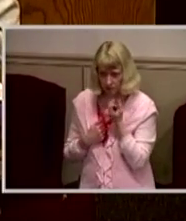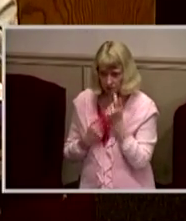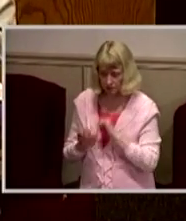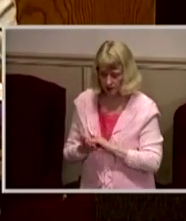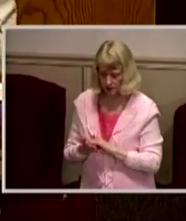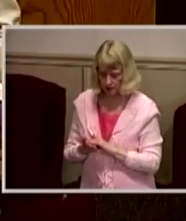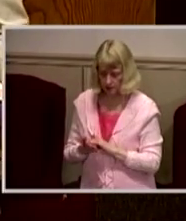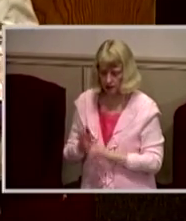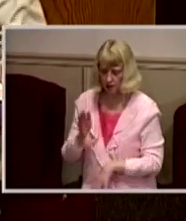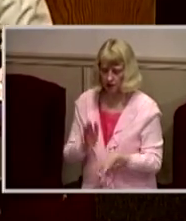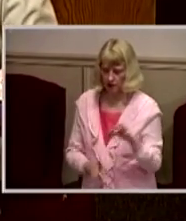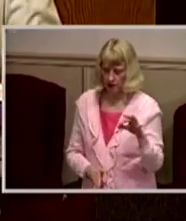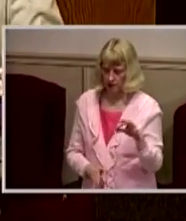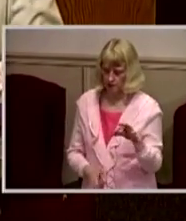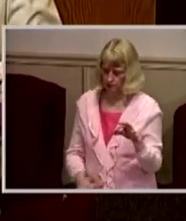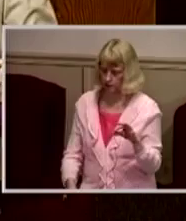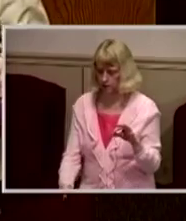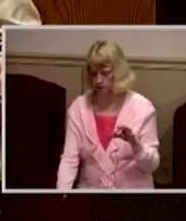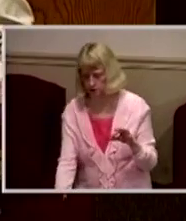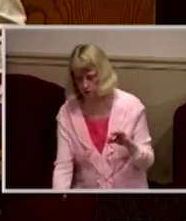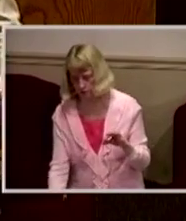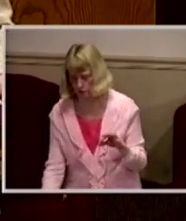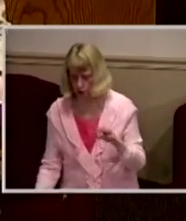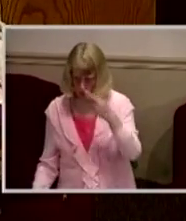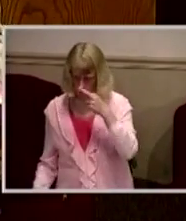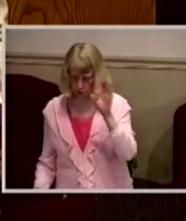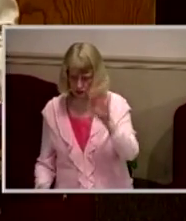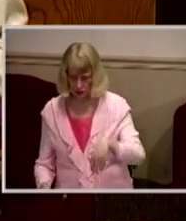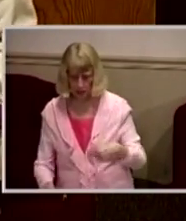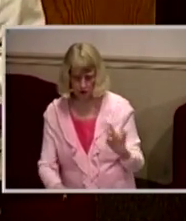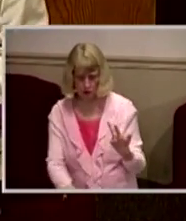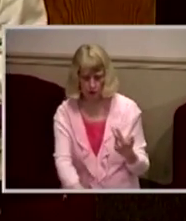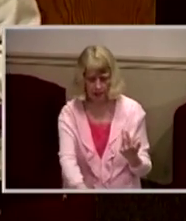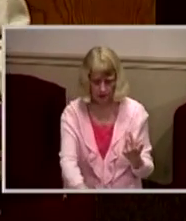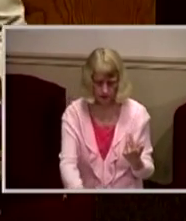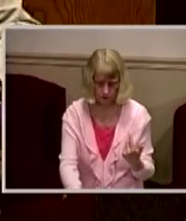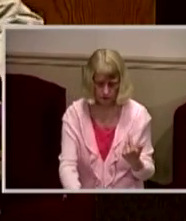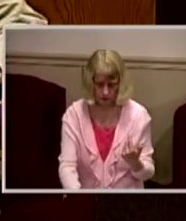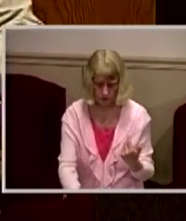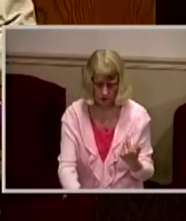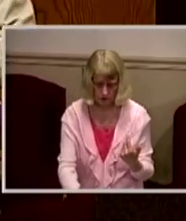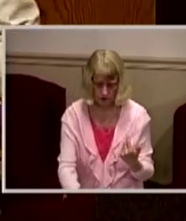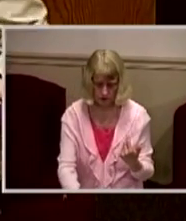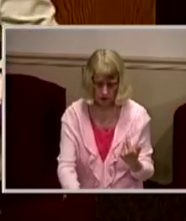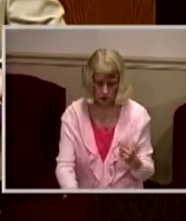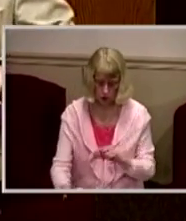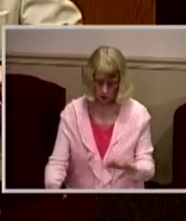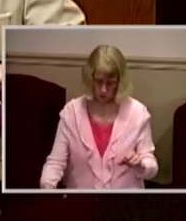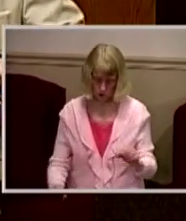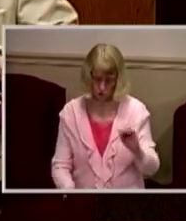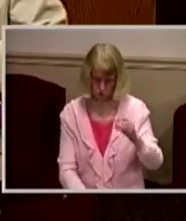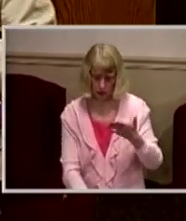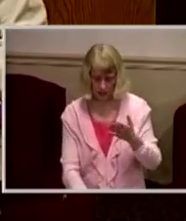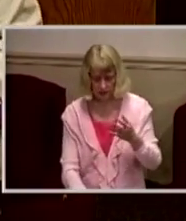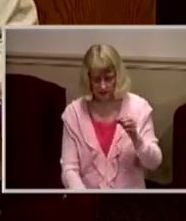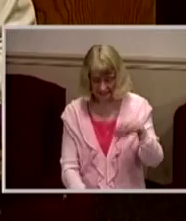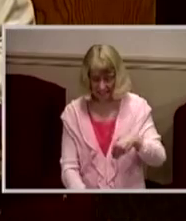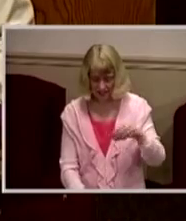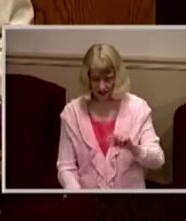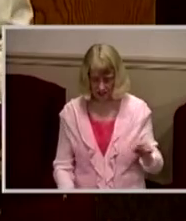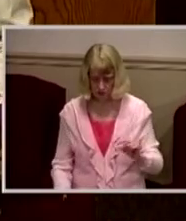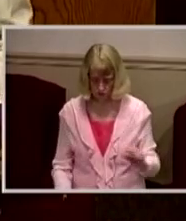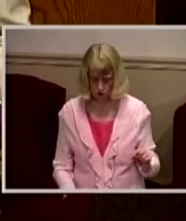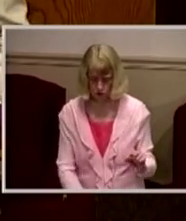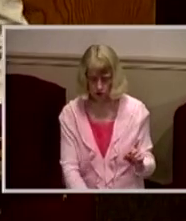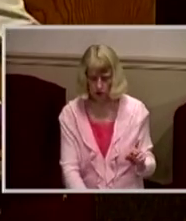So let's turn, first of all, to Romans chapter 3. Now, the word grace is mentioned in this passage,